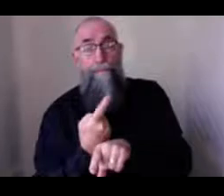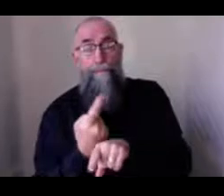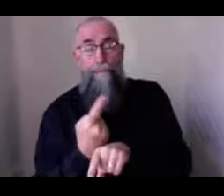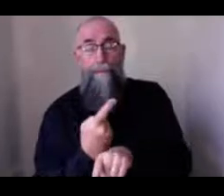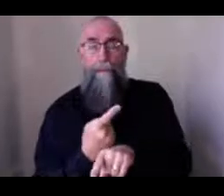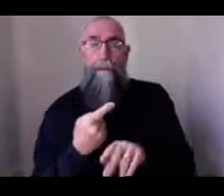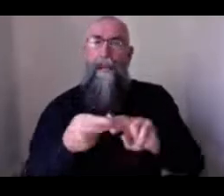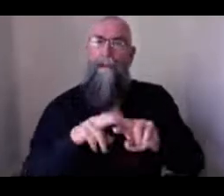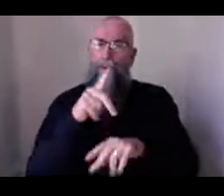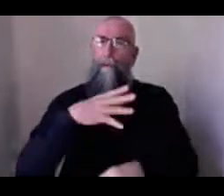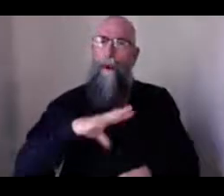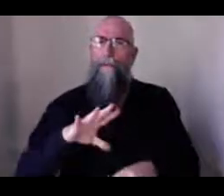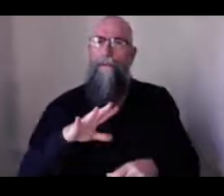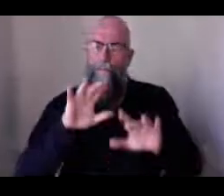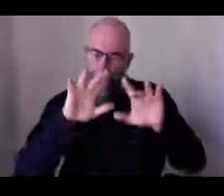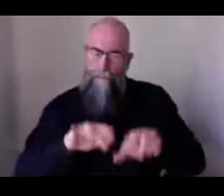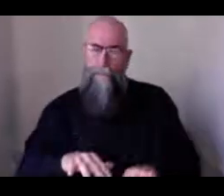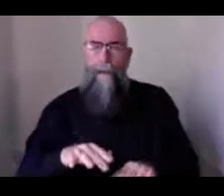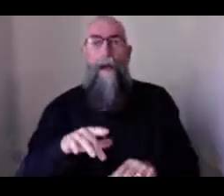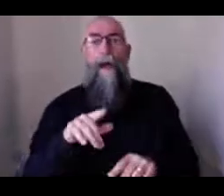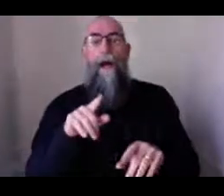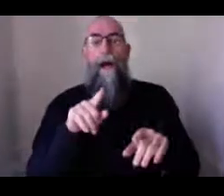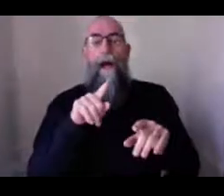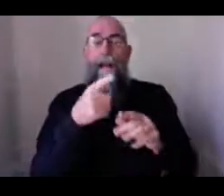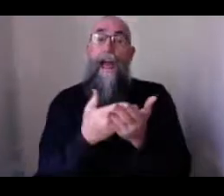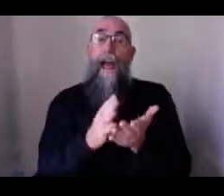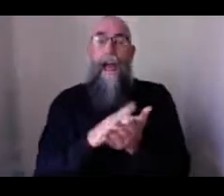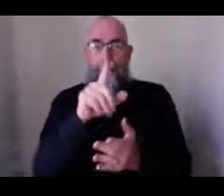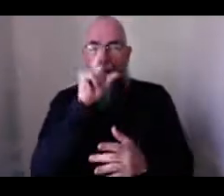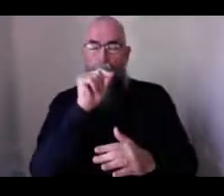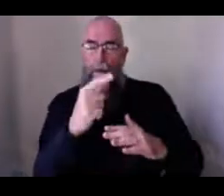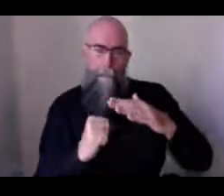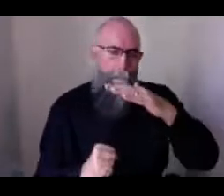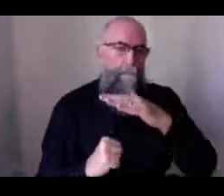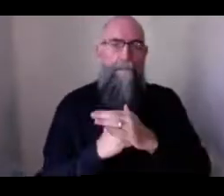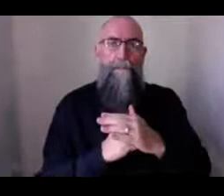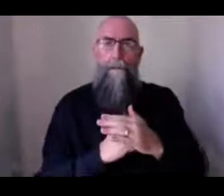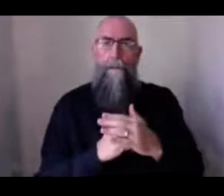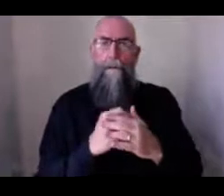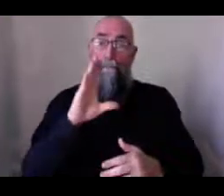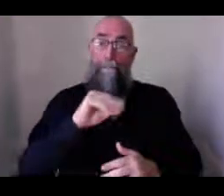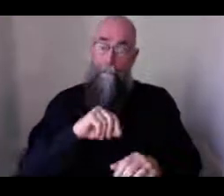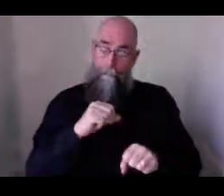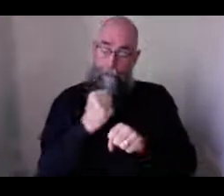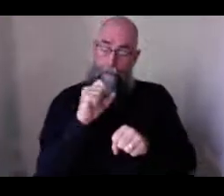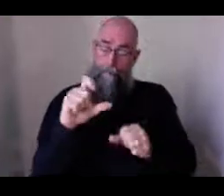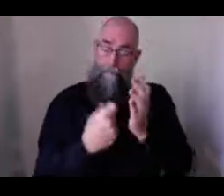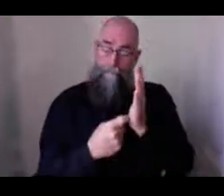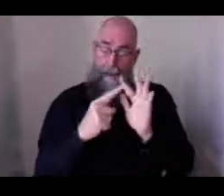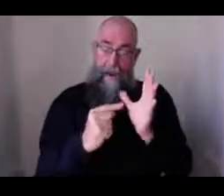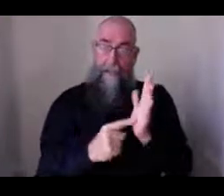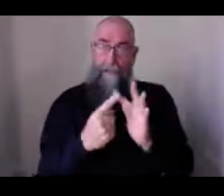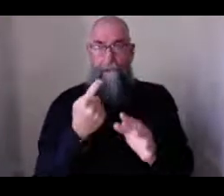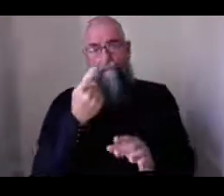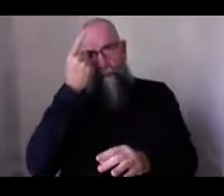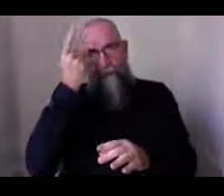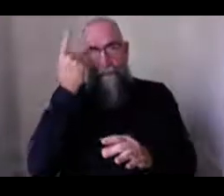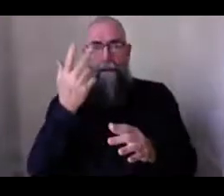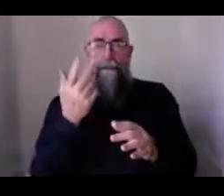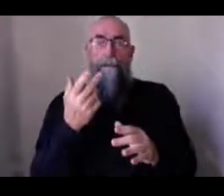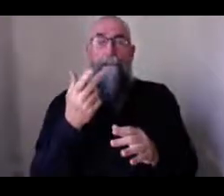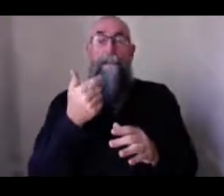the maximum amount of funding that you can apply for from Create is $60,000, and a project is considered more